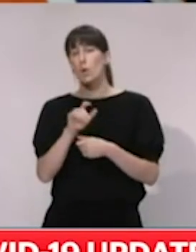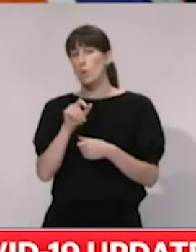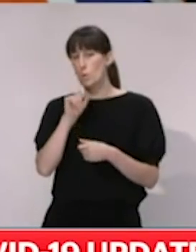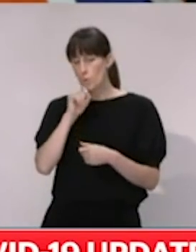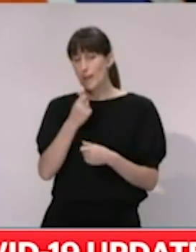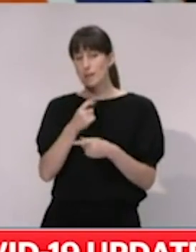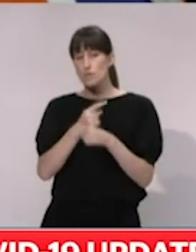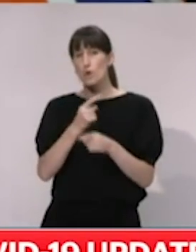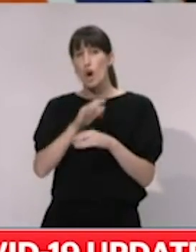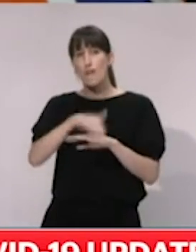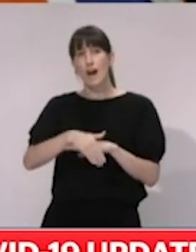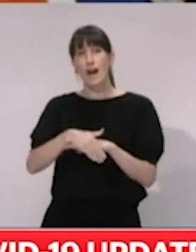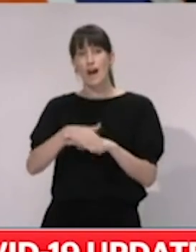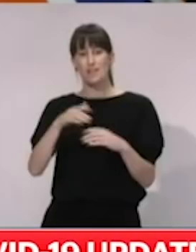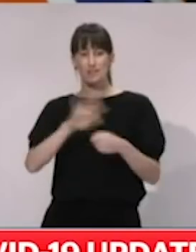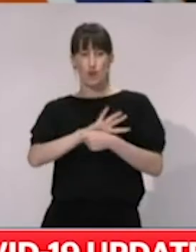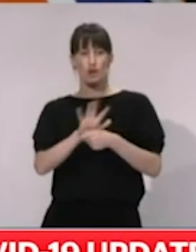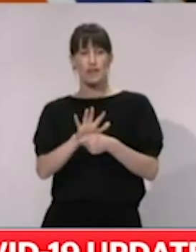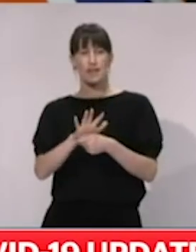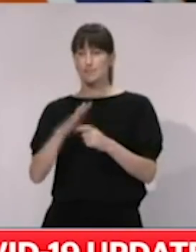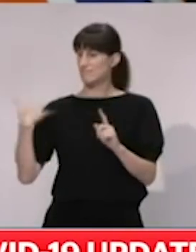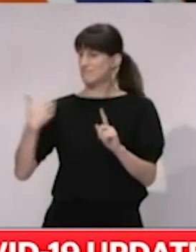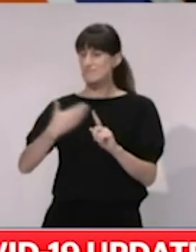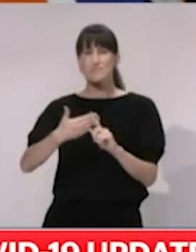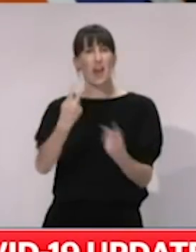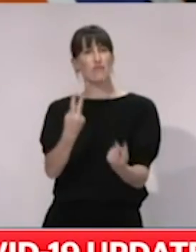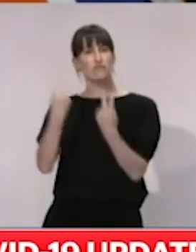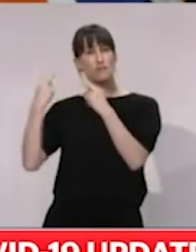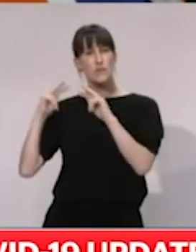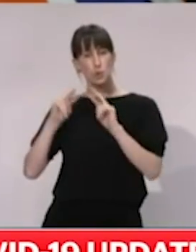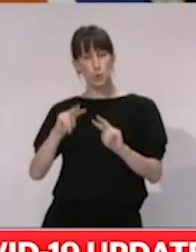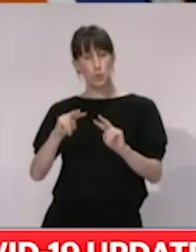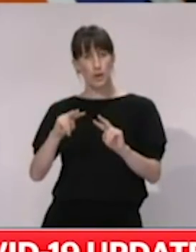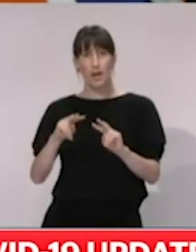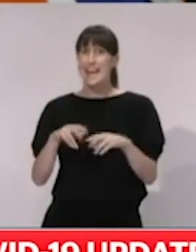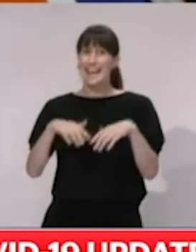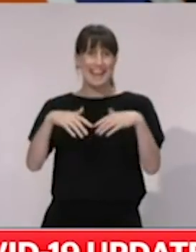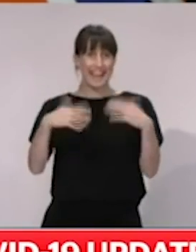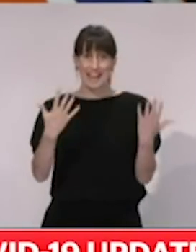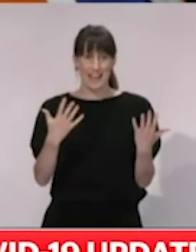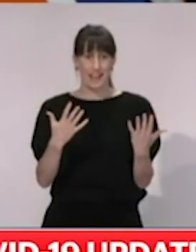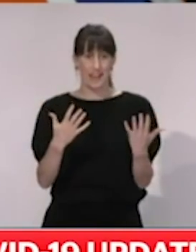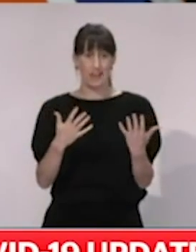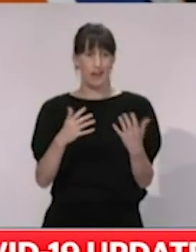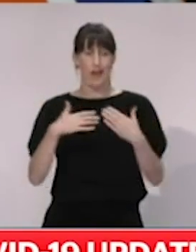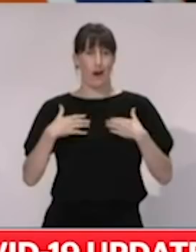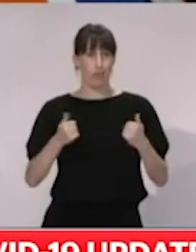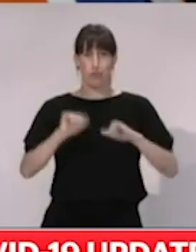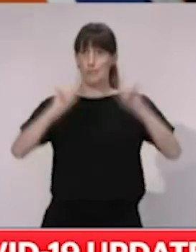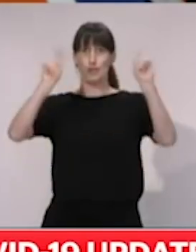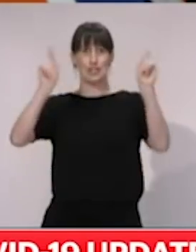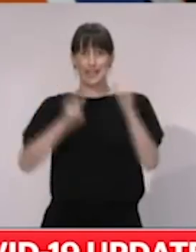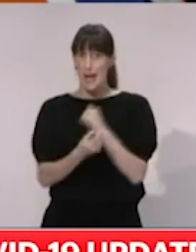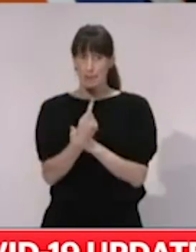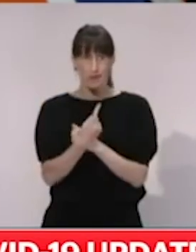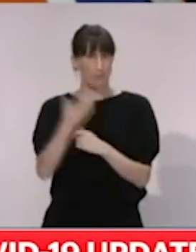the response to it. I will note that after any global health emergency or issue, this is done. For example, it has